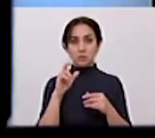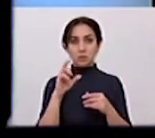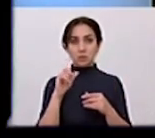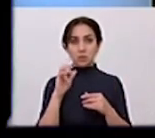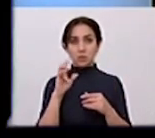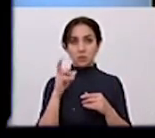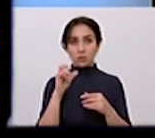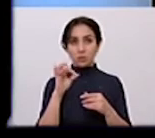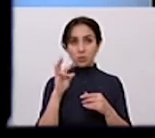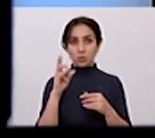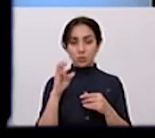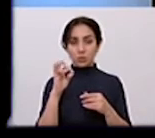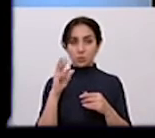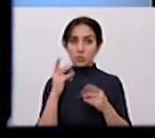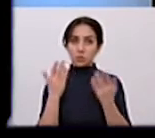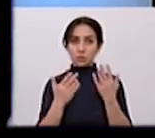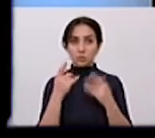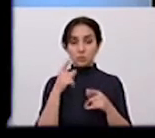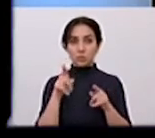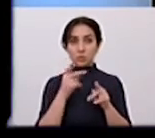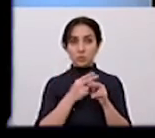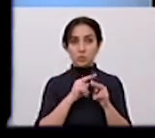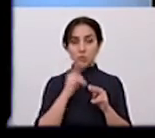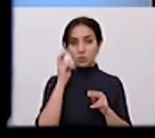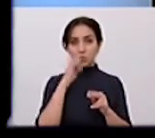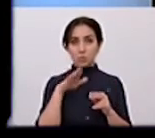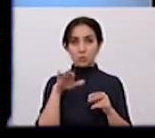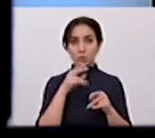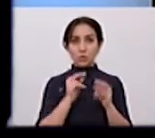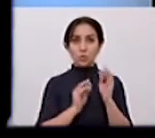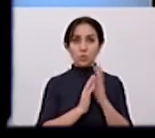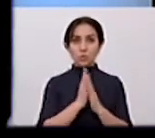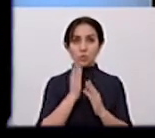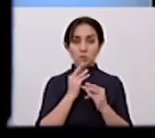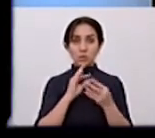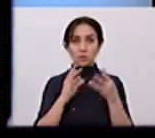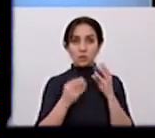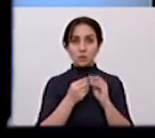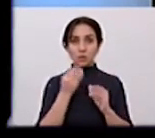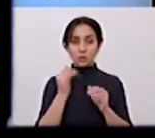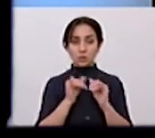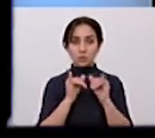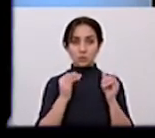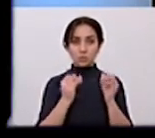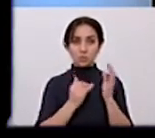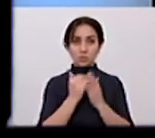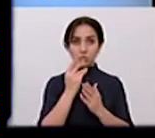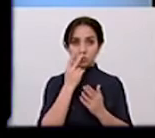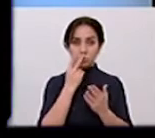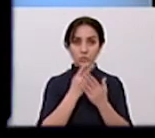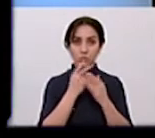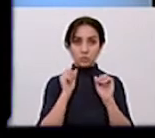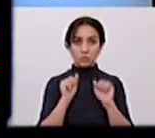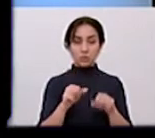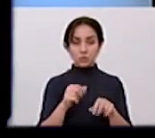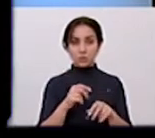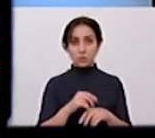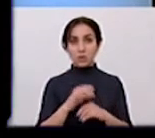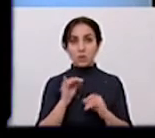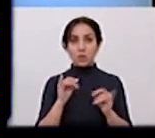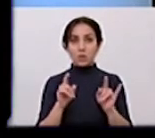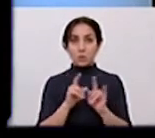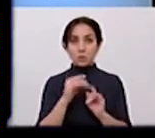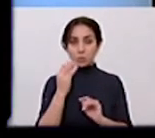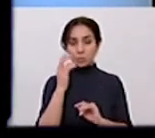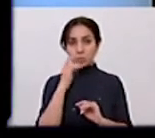Gonkong deymizmi mana bu davlatlardagi iqtisodiy o'sish natijasida taraqqiyotning yuksak sur'atlarini ta'minlanganligi. Demak,